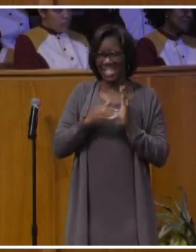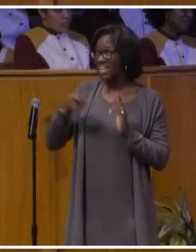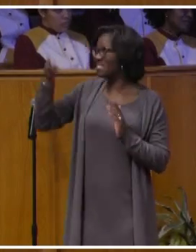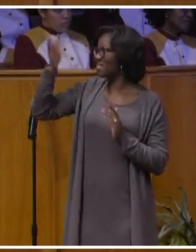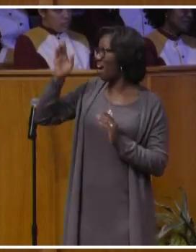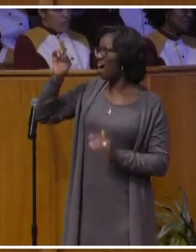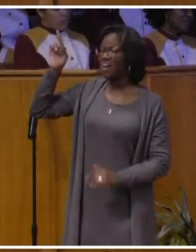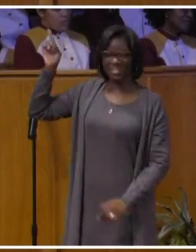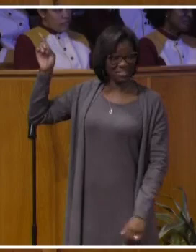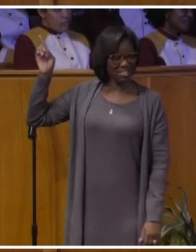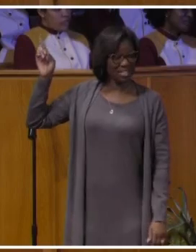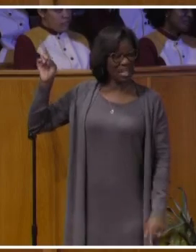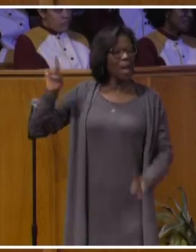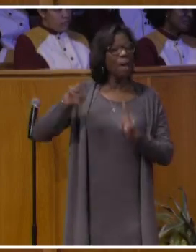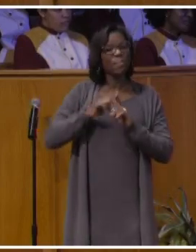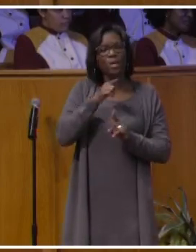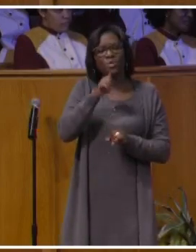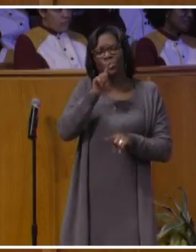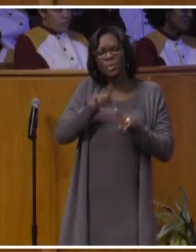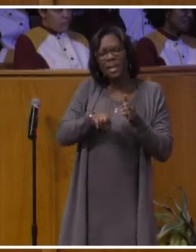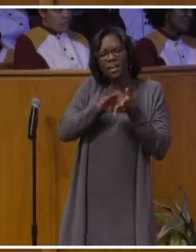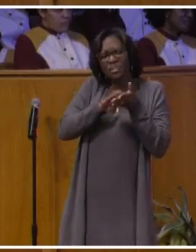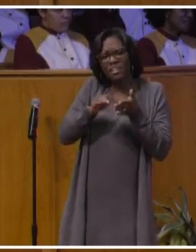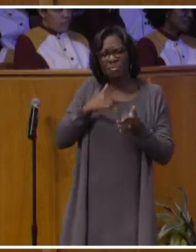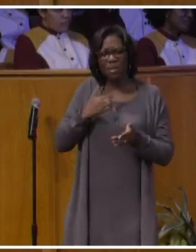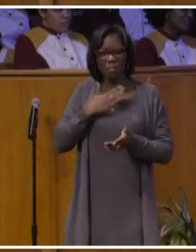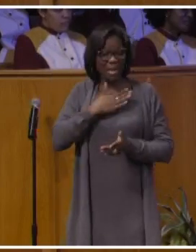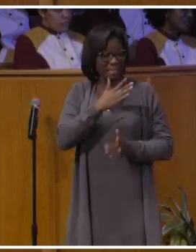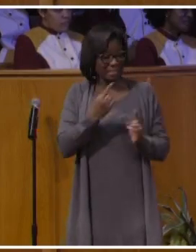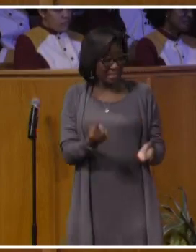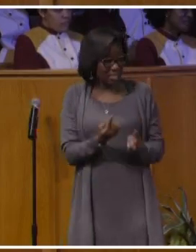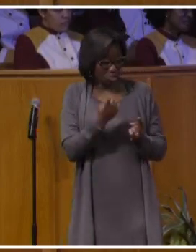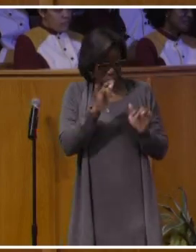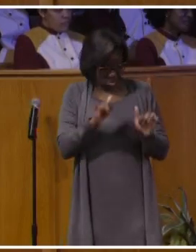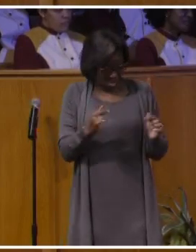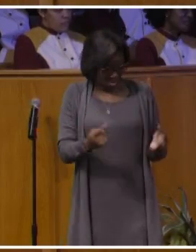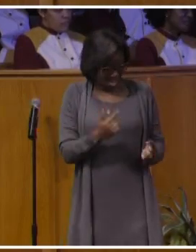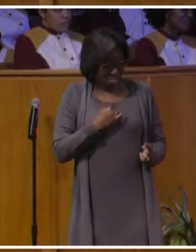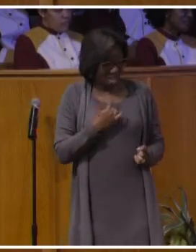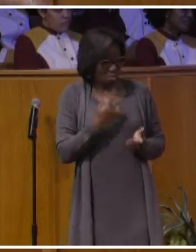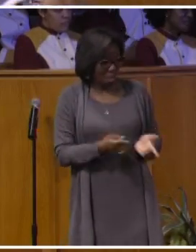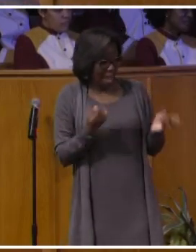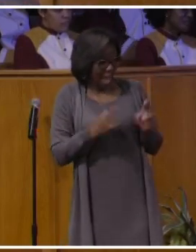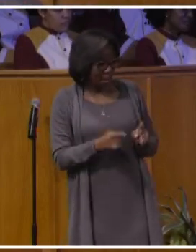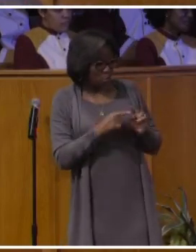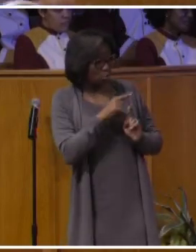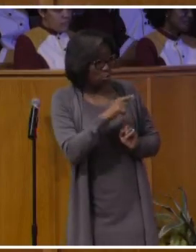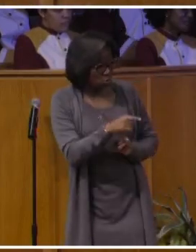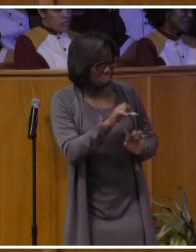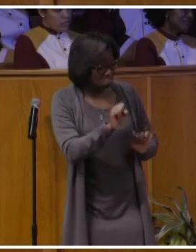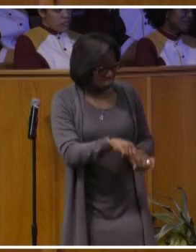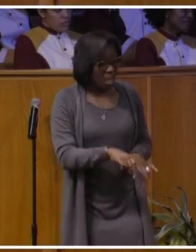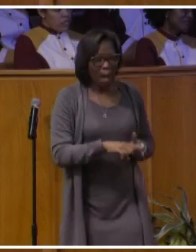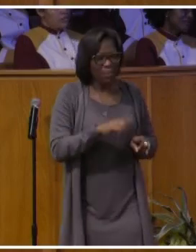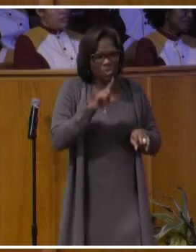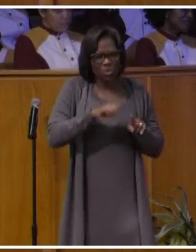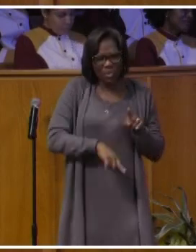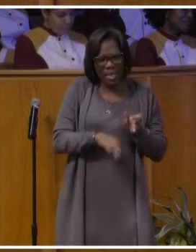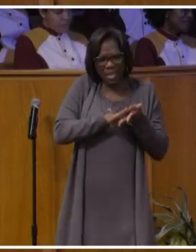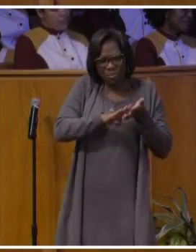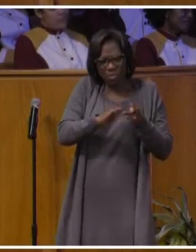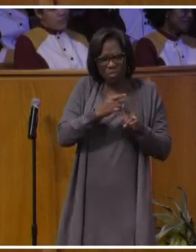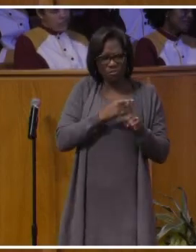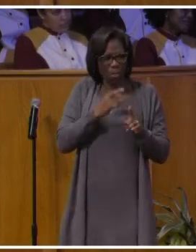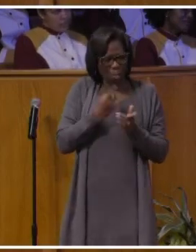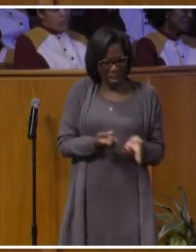God. And you can't forgive me of my sin. You can forgive me of my offense. But you can't forgive